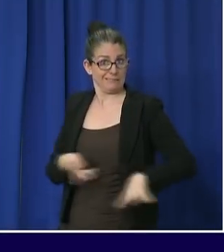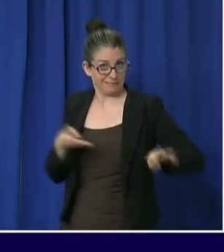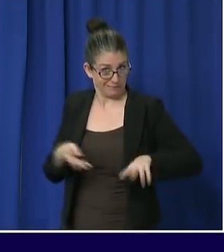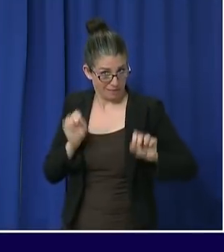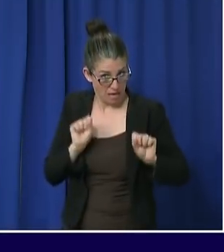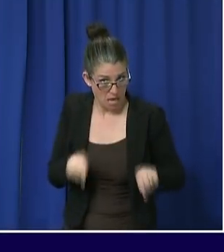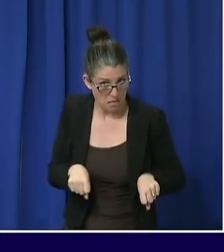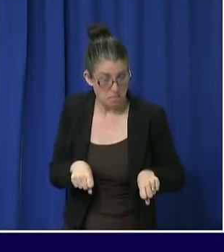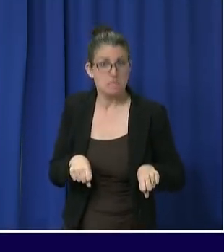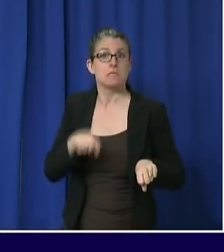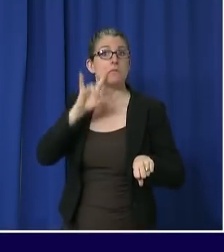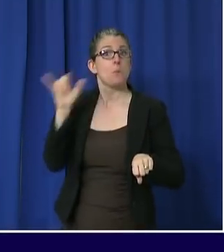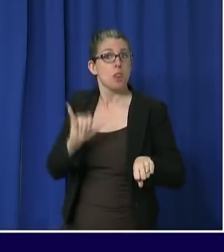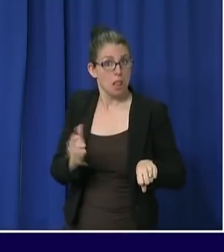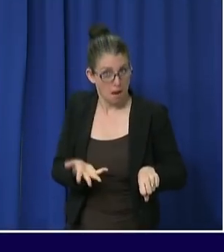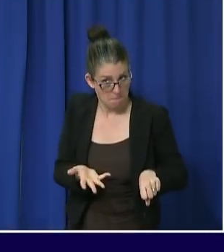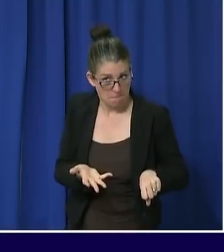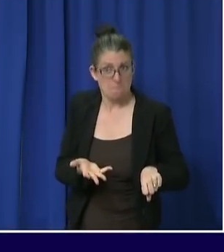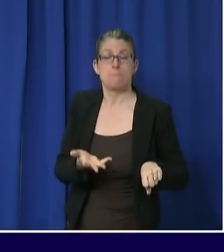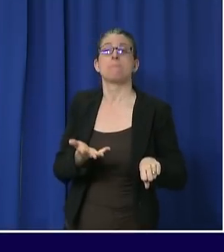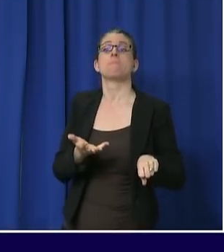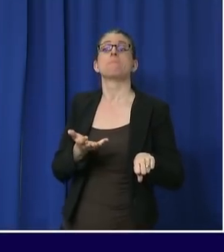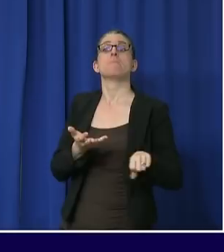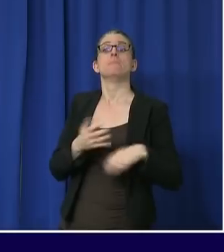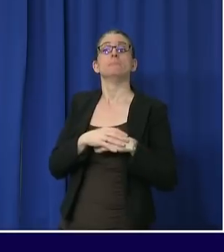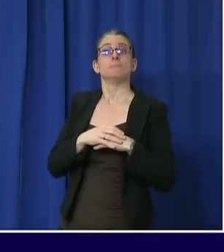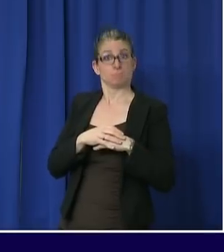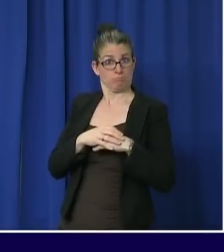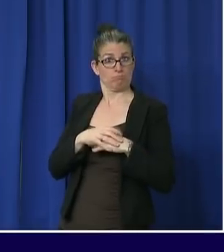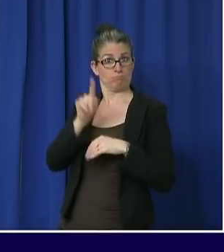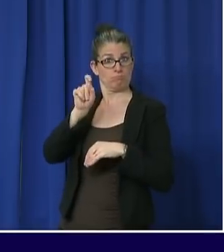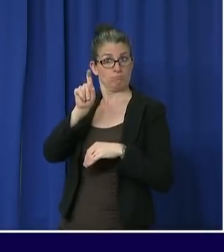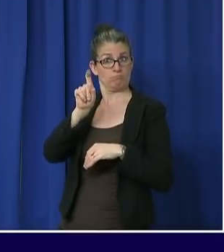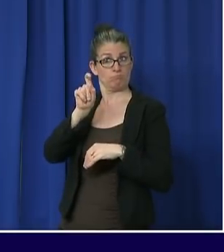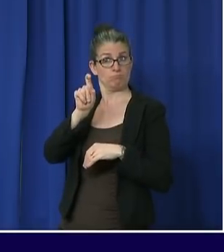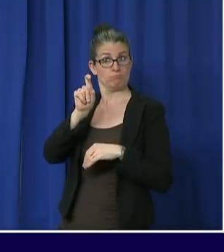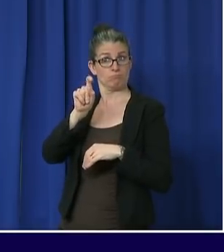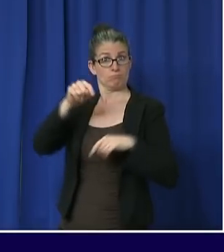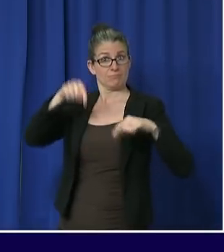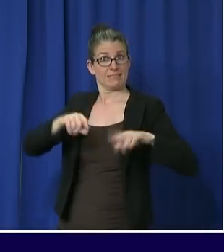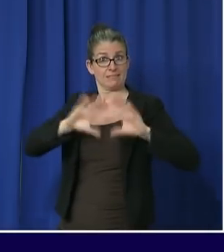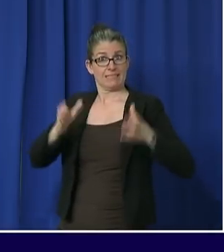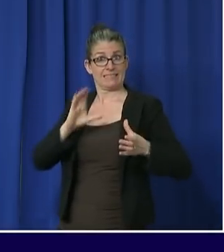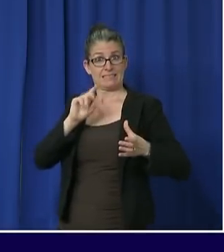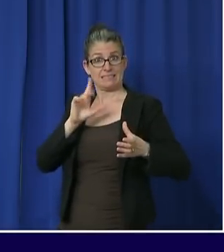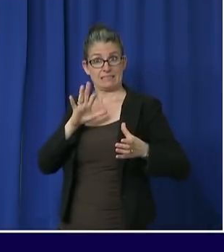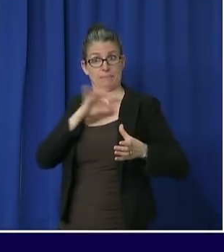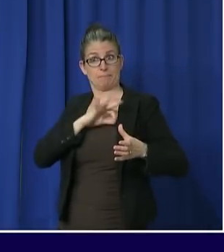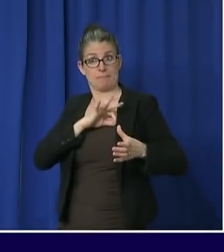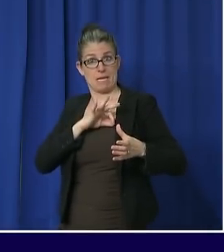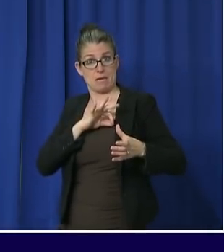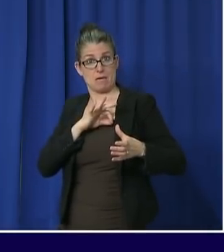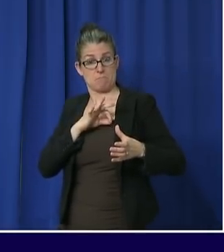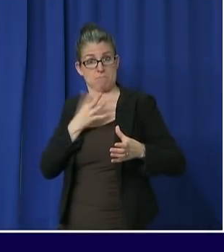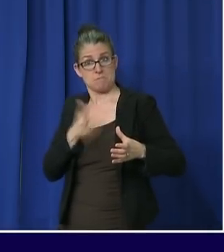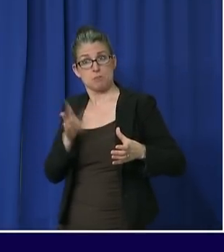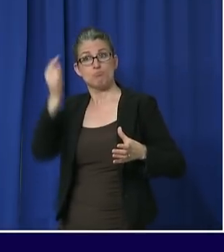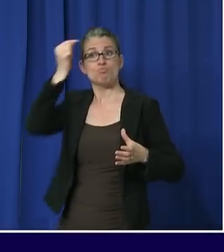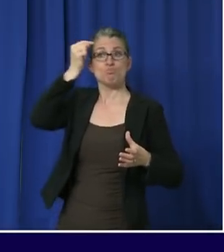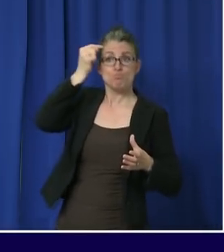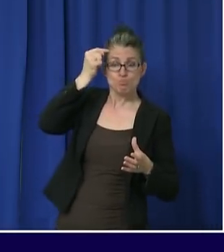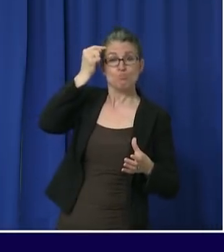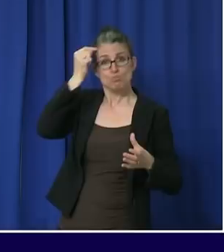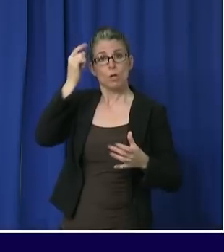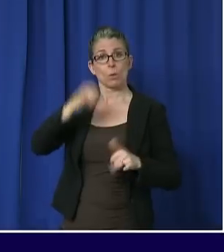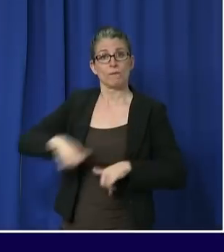capacity, I was wondering if the Maine CDC had begun thinking about universal testing in congregate facilities